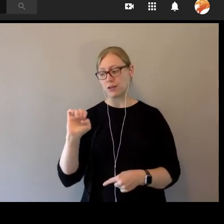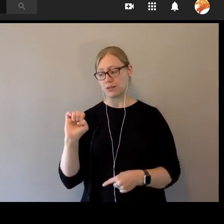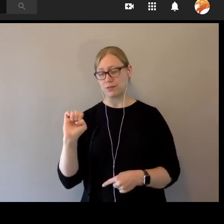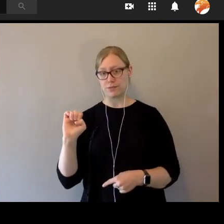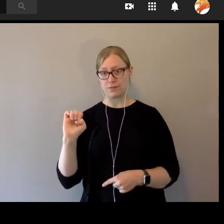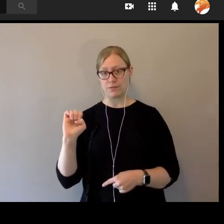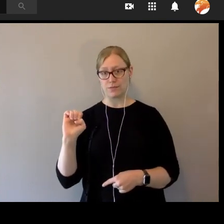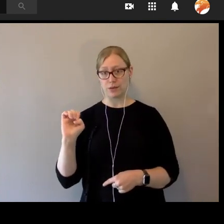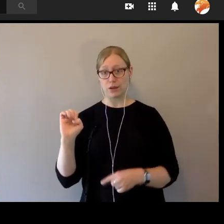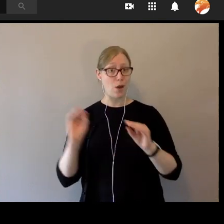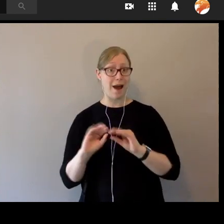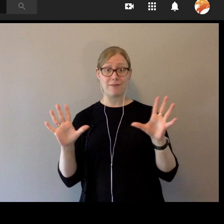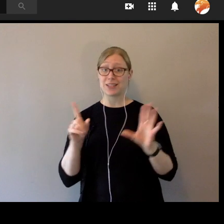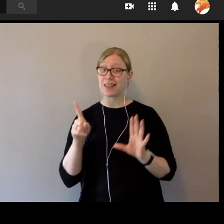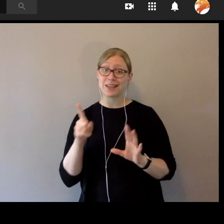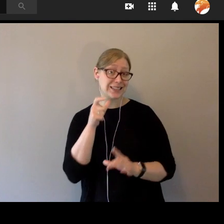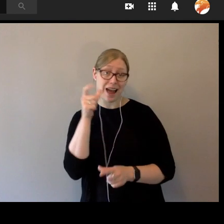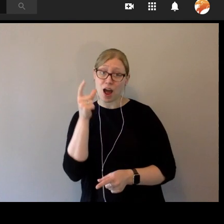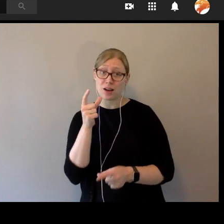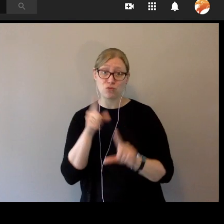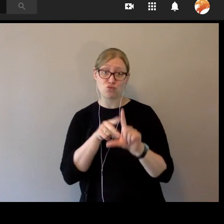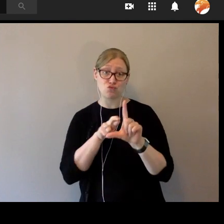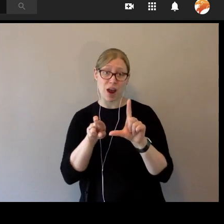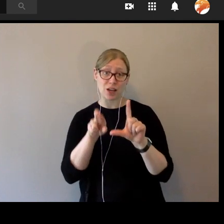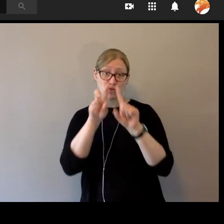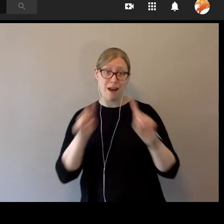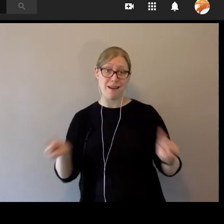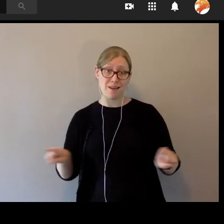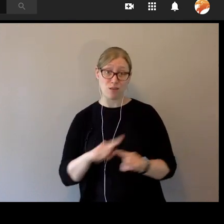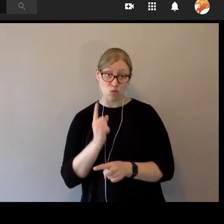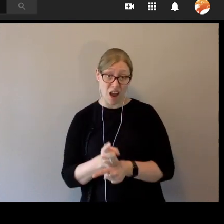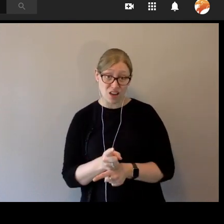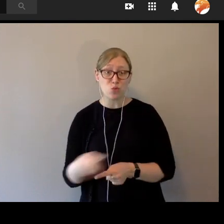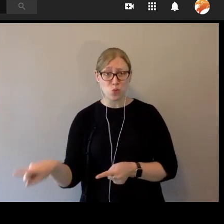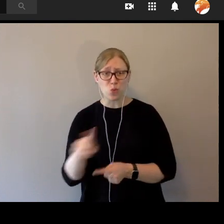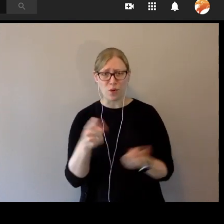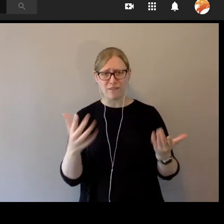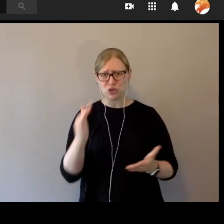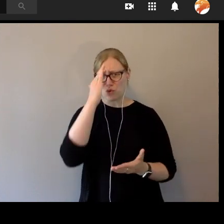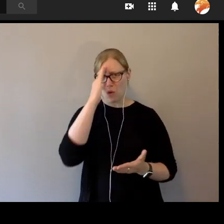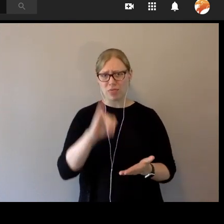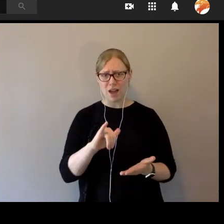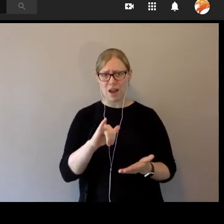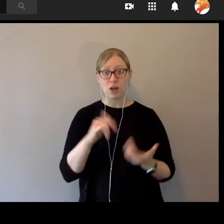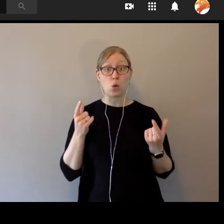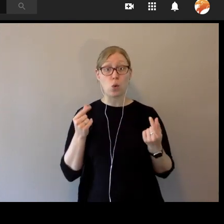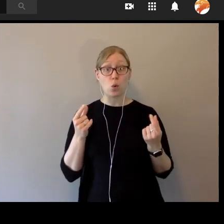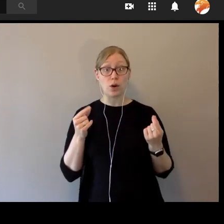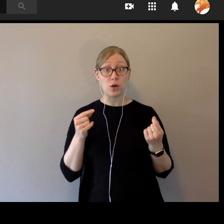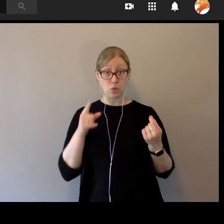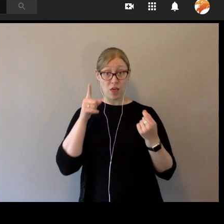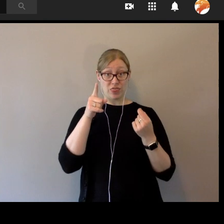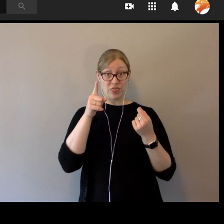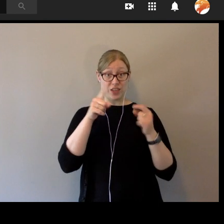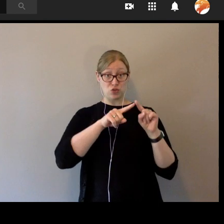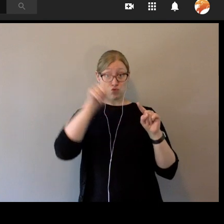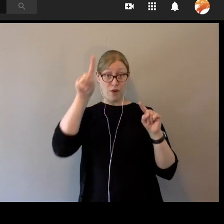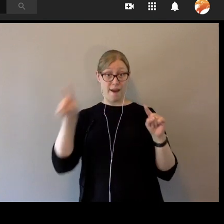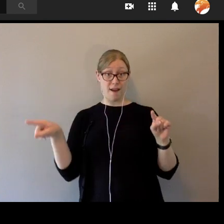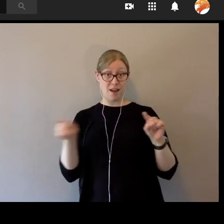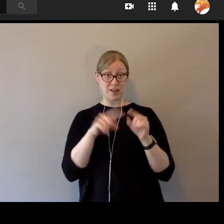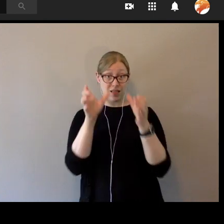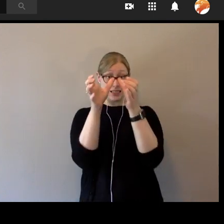is not a right triangle. You all can tell that. So what you have to do is you have to split this triangle. Many people